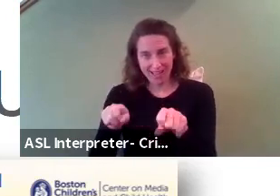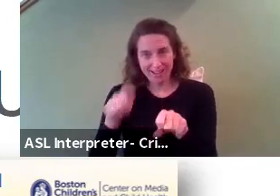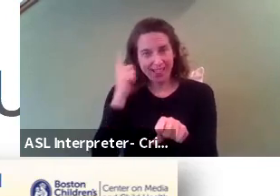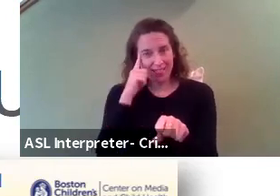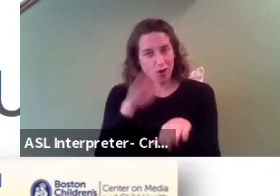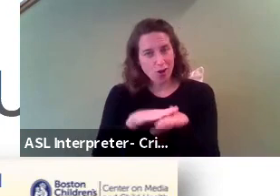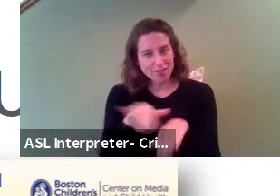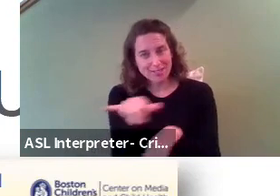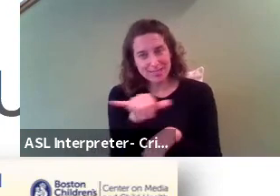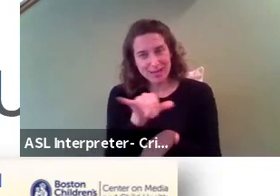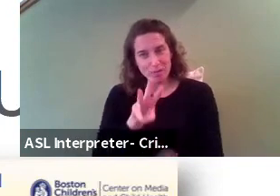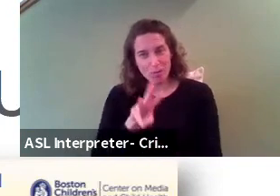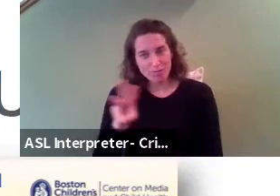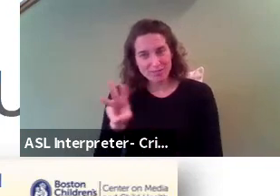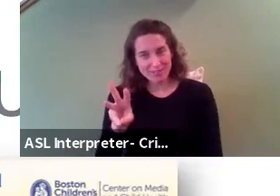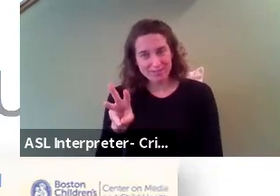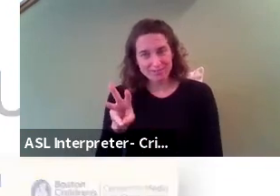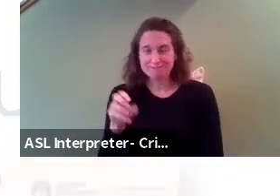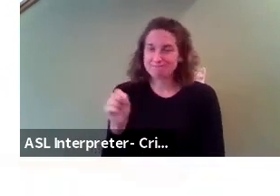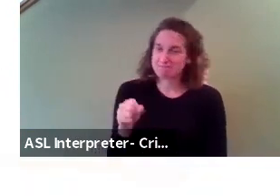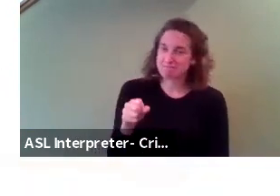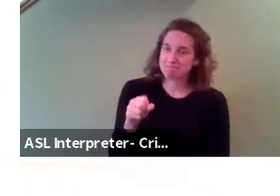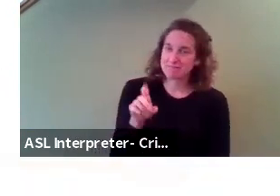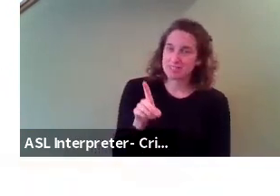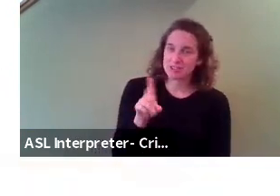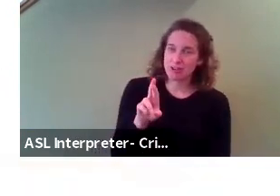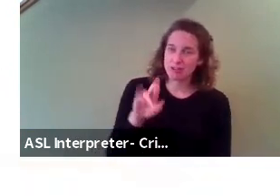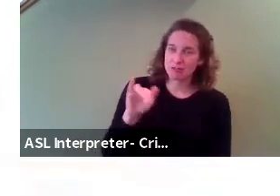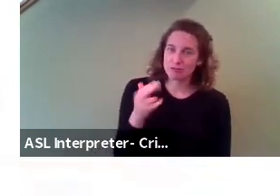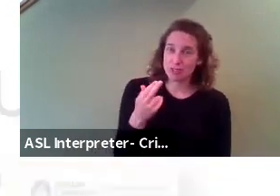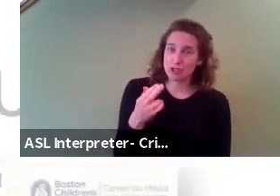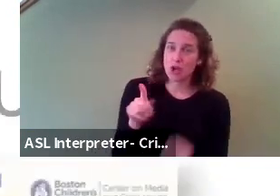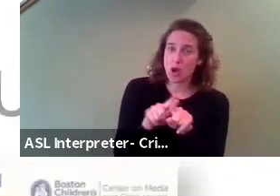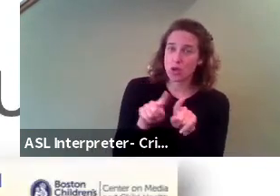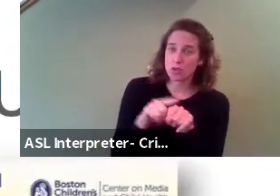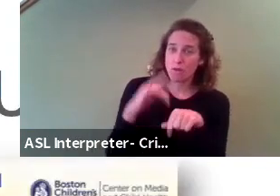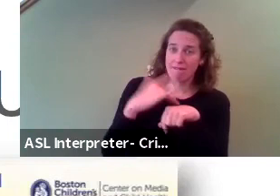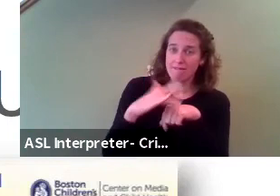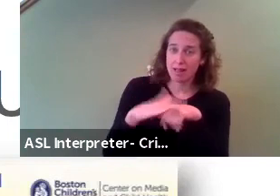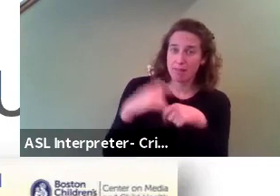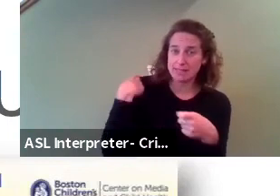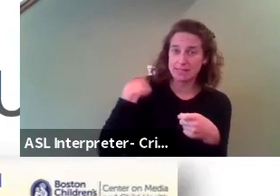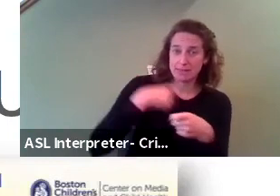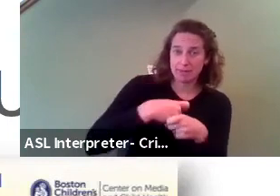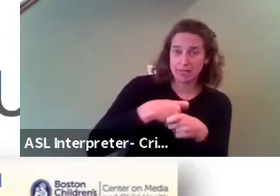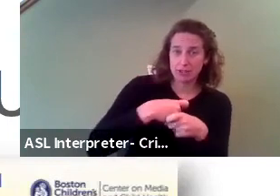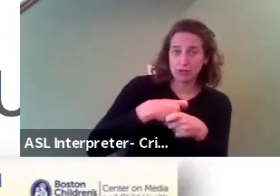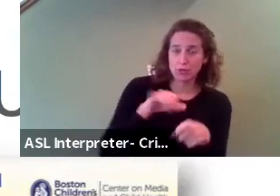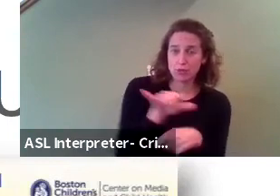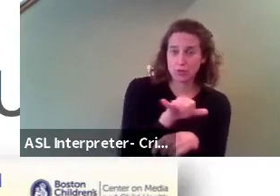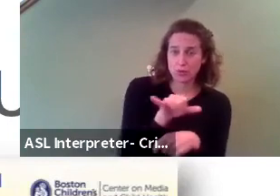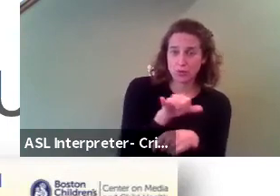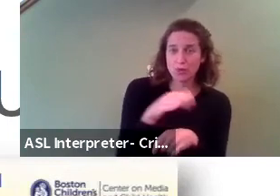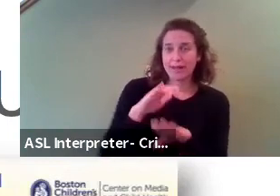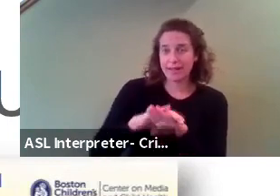website. Yeah, I will say that it's available in Spanish as well as English. And in